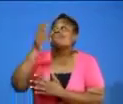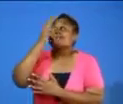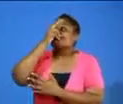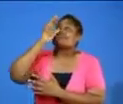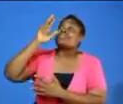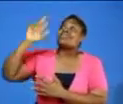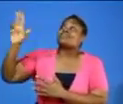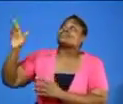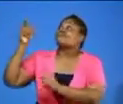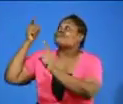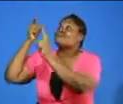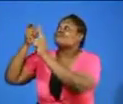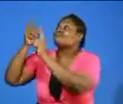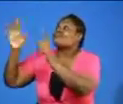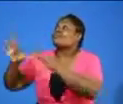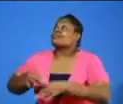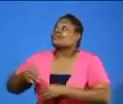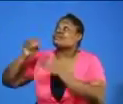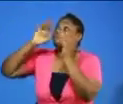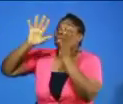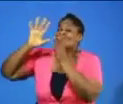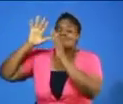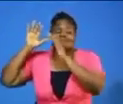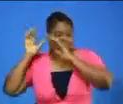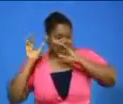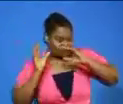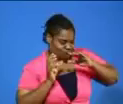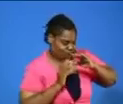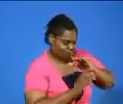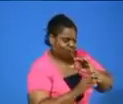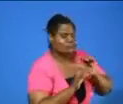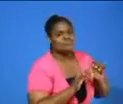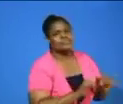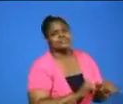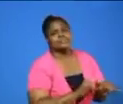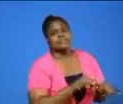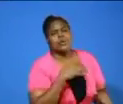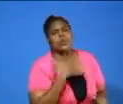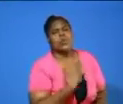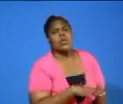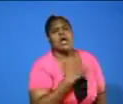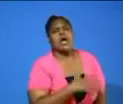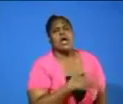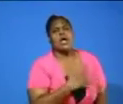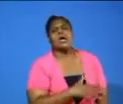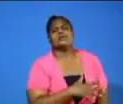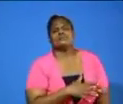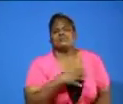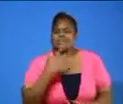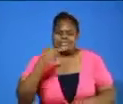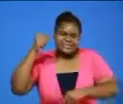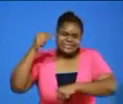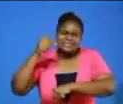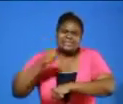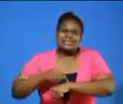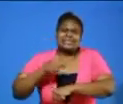for our lives. I wish I could finish the word today, but but my time is